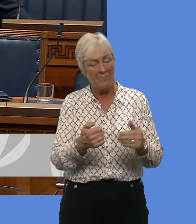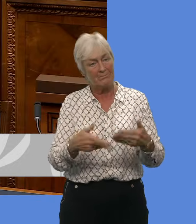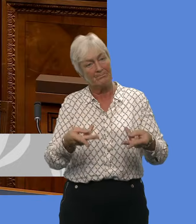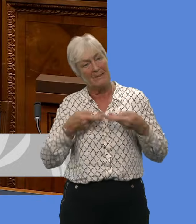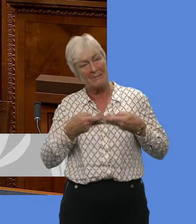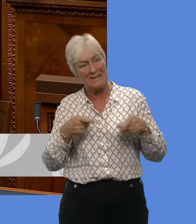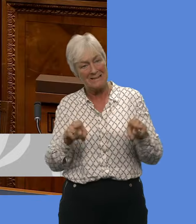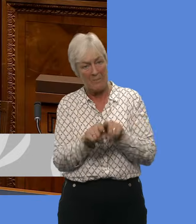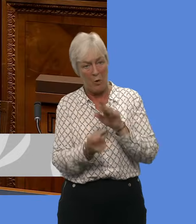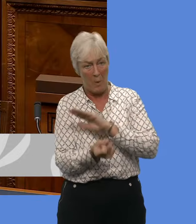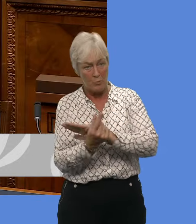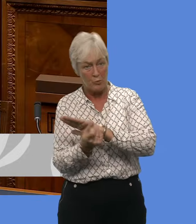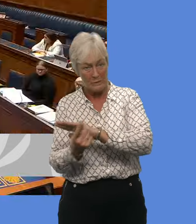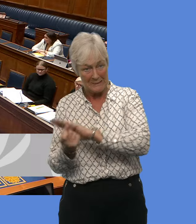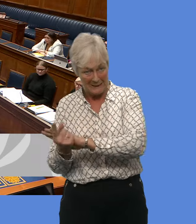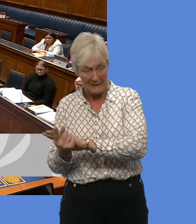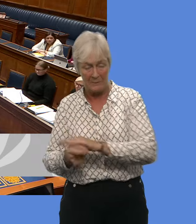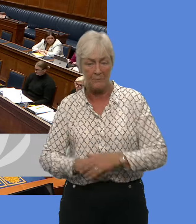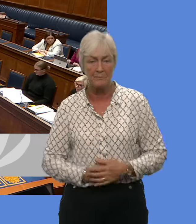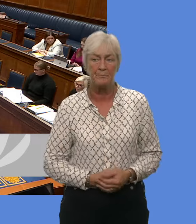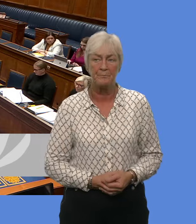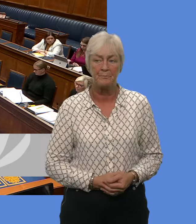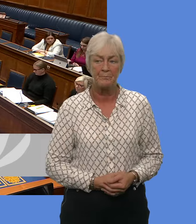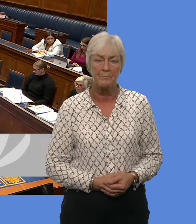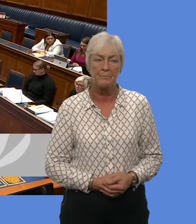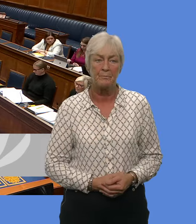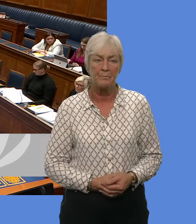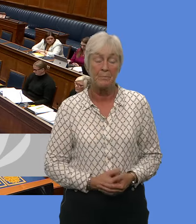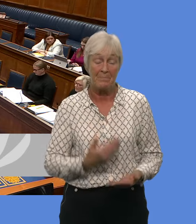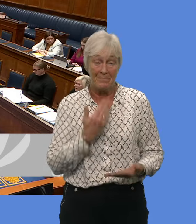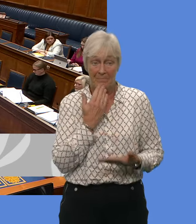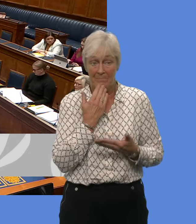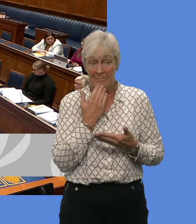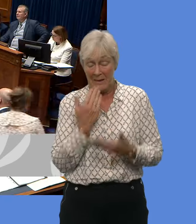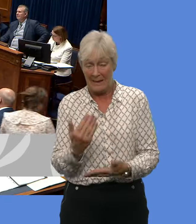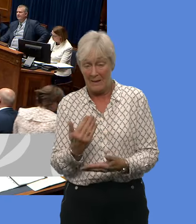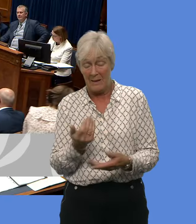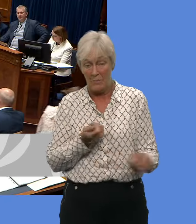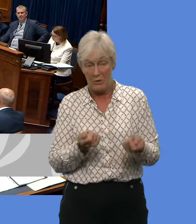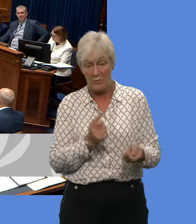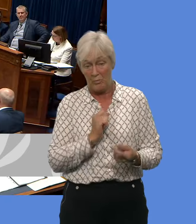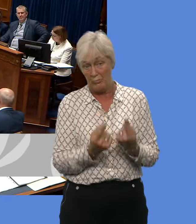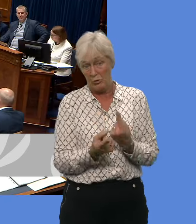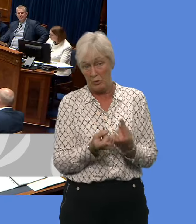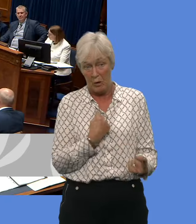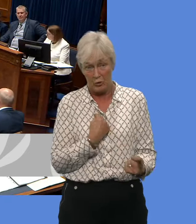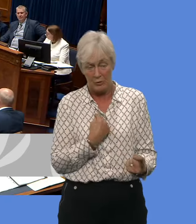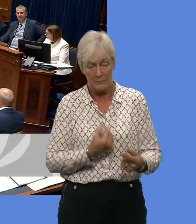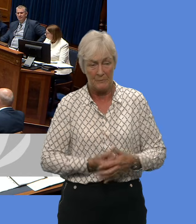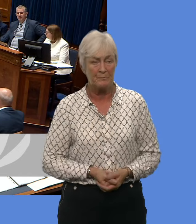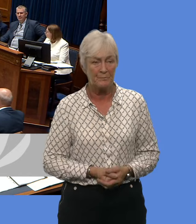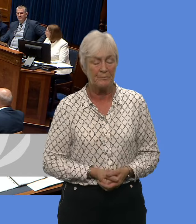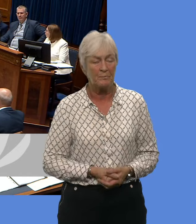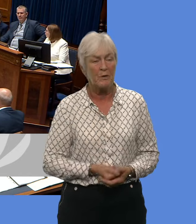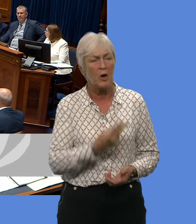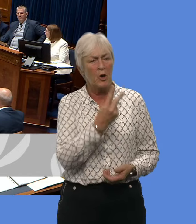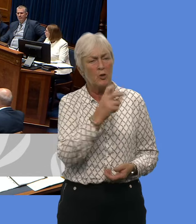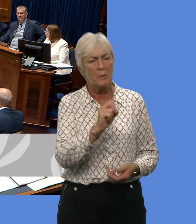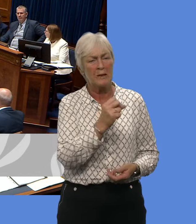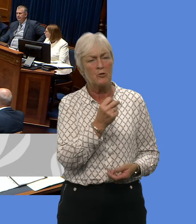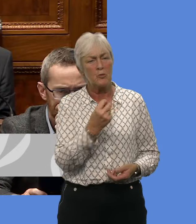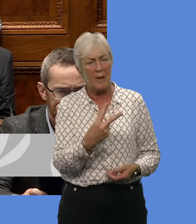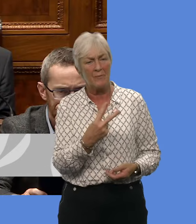opportunity. Ms. Huron. And I thank the Deputy First Minister for her answers thus far. Deputy First Minister, in 2012, the